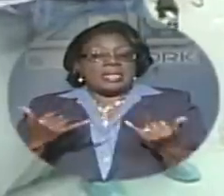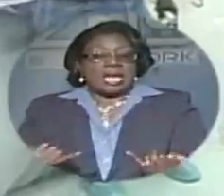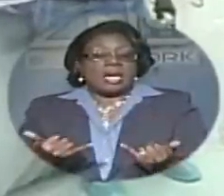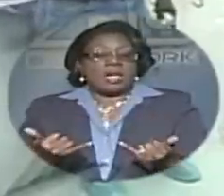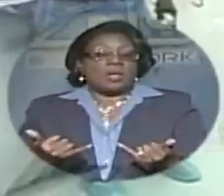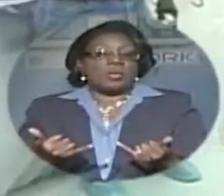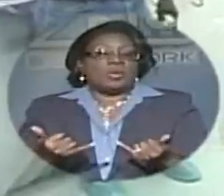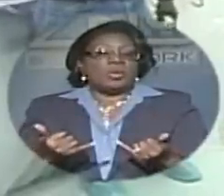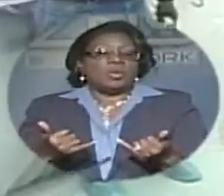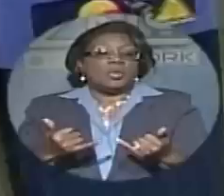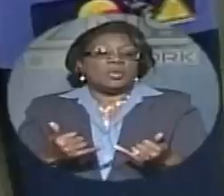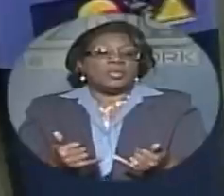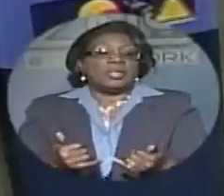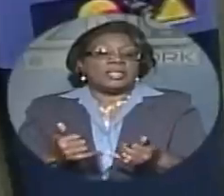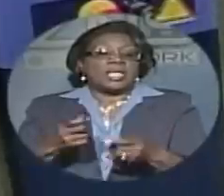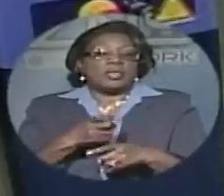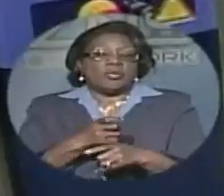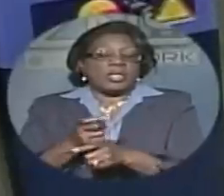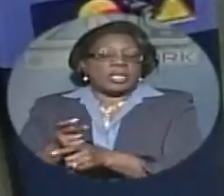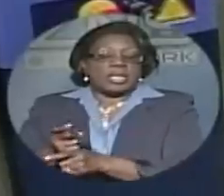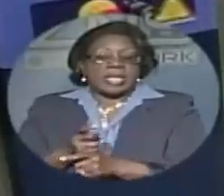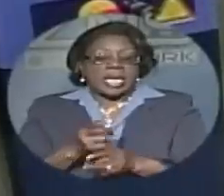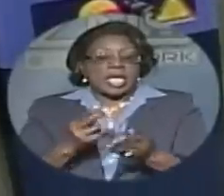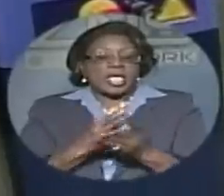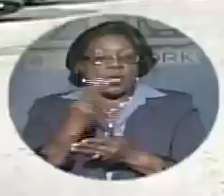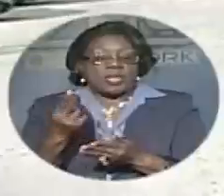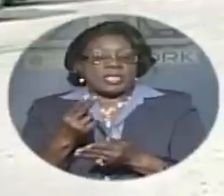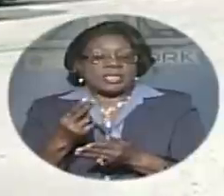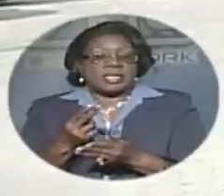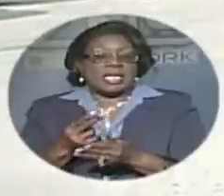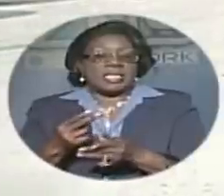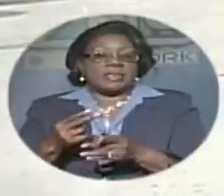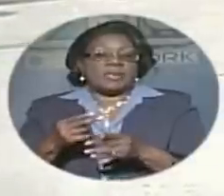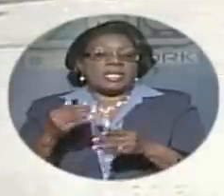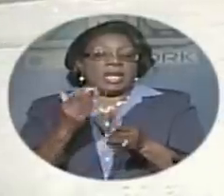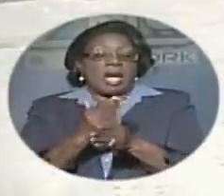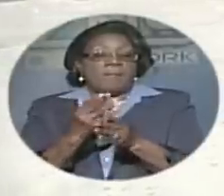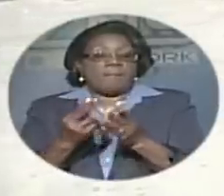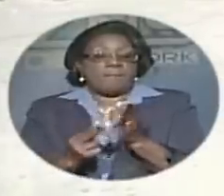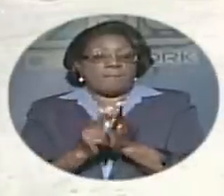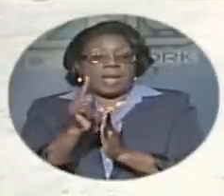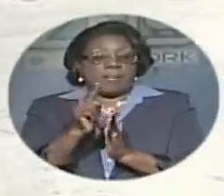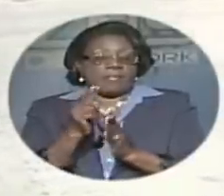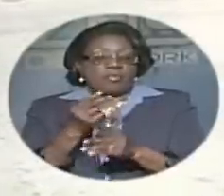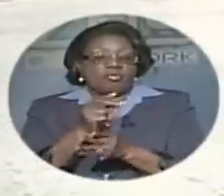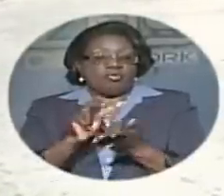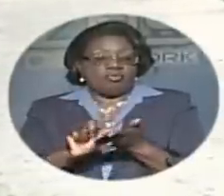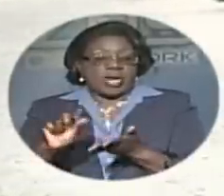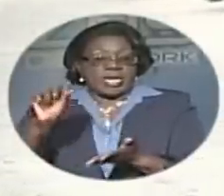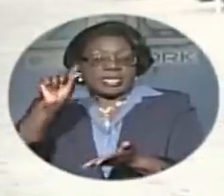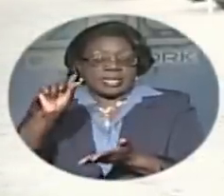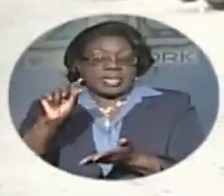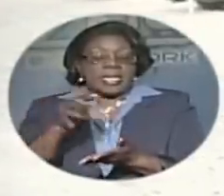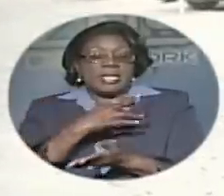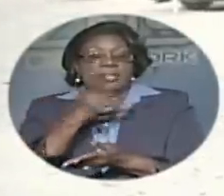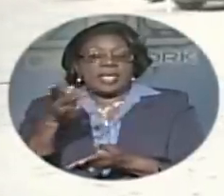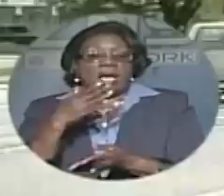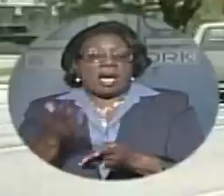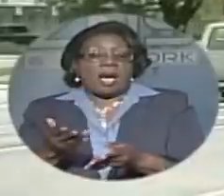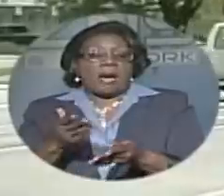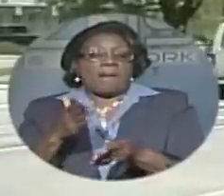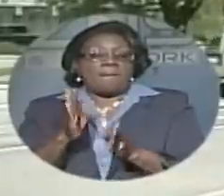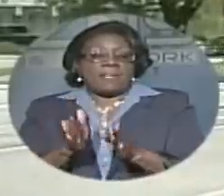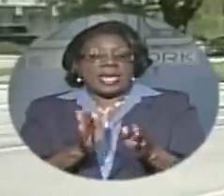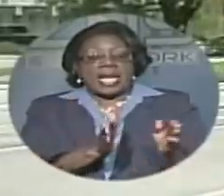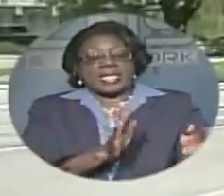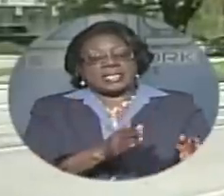care units have been brought online with international standards, the nation's leader says there are plans for further expansion to meet the